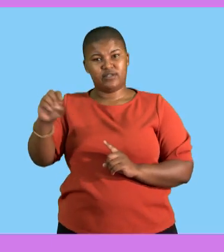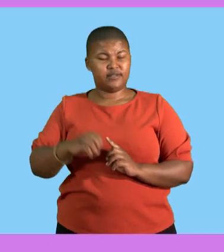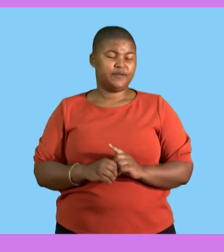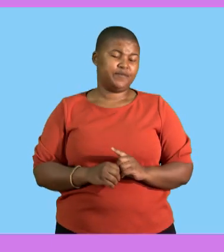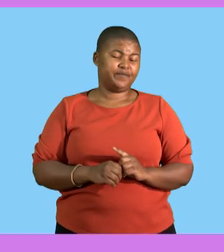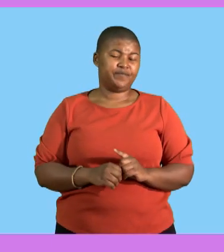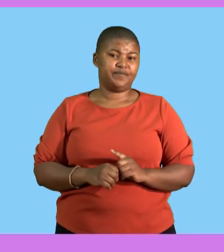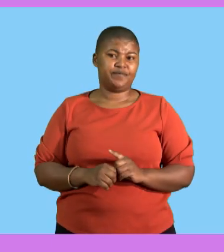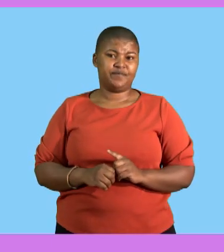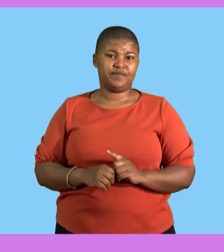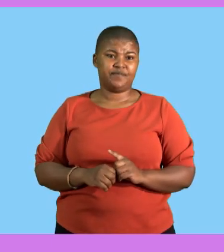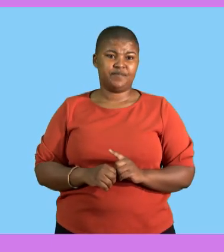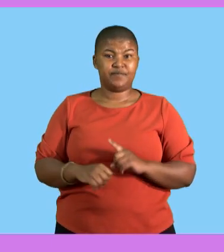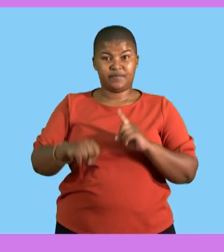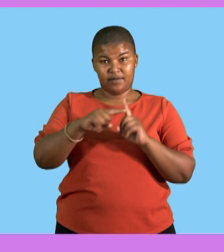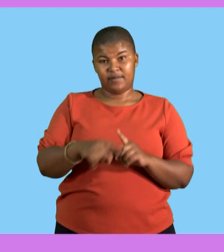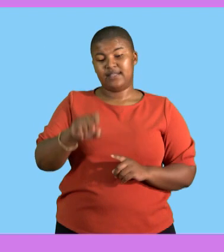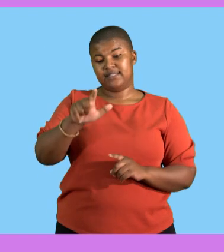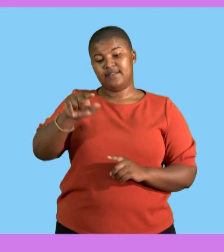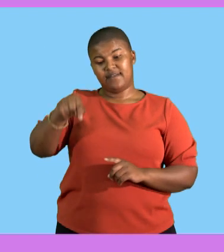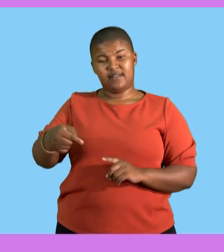6,500 plus